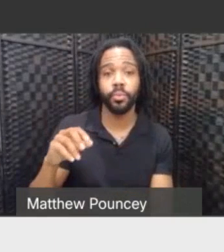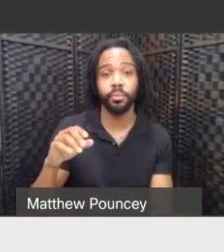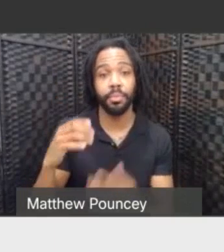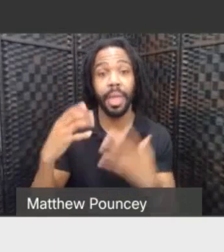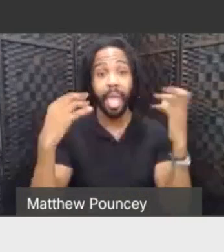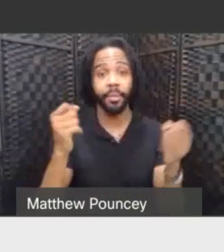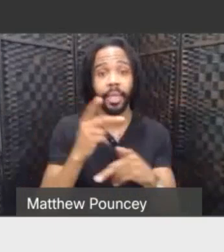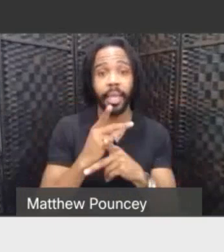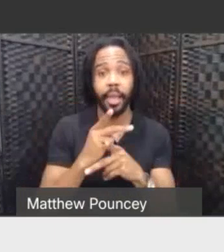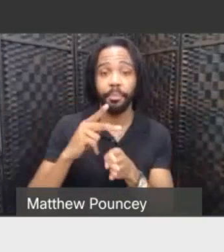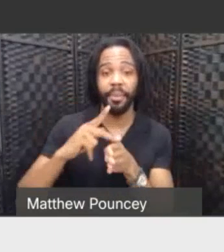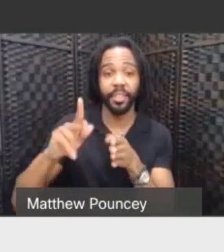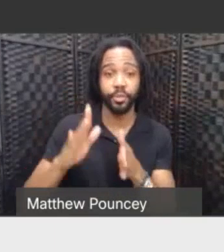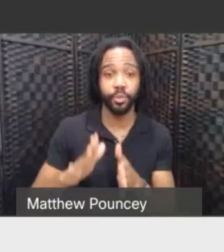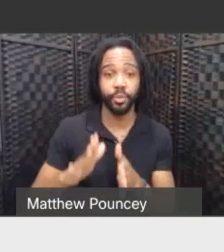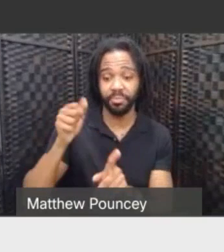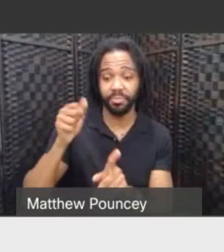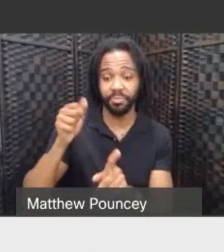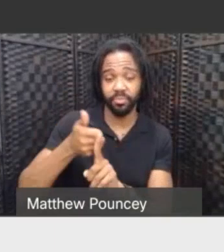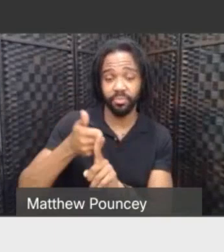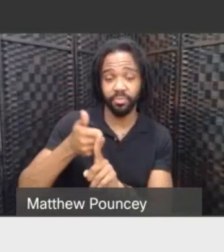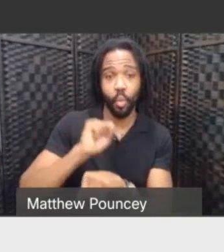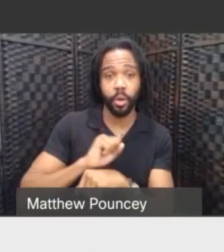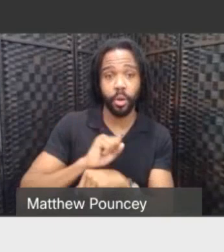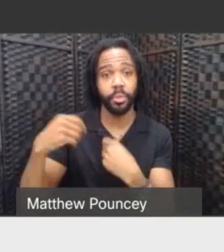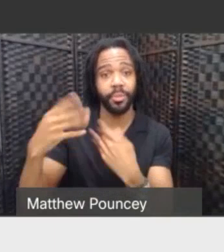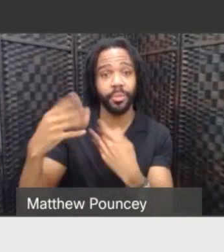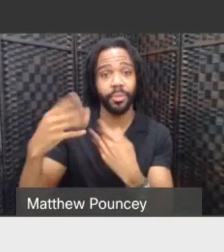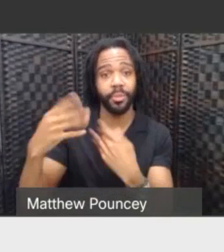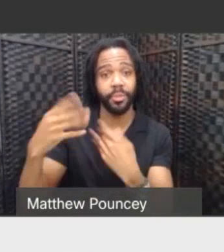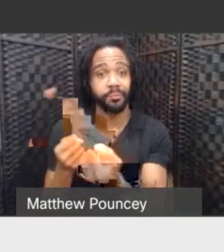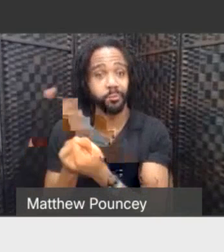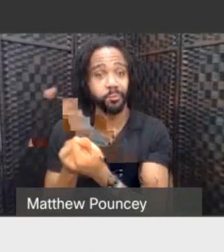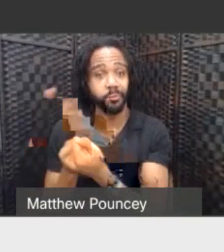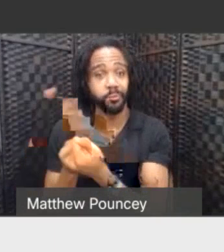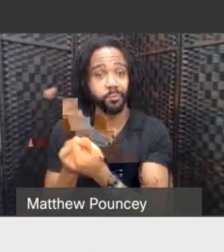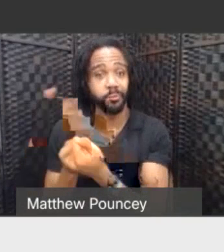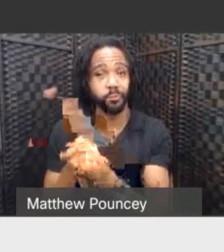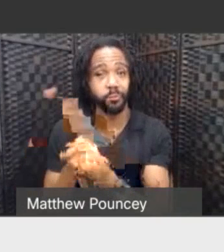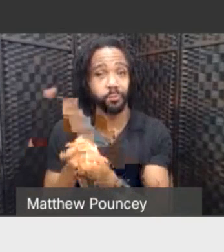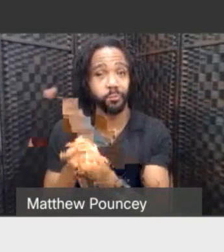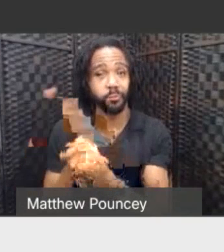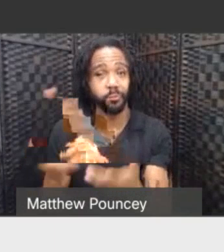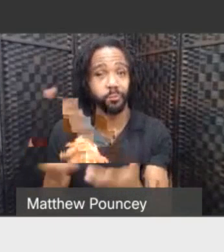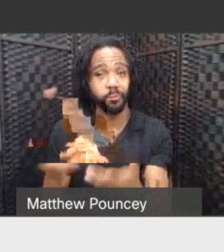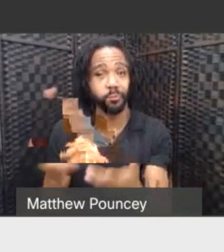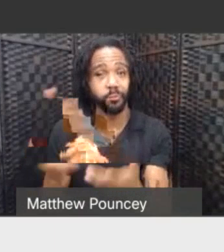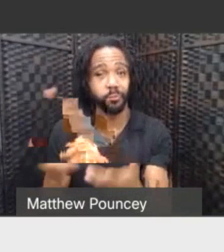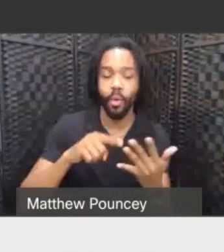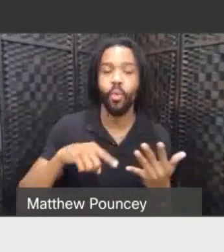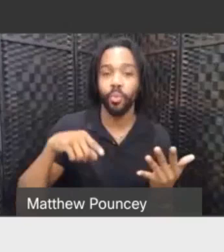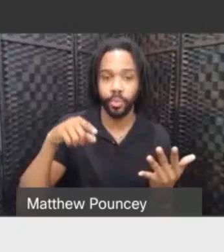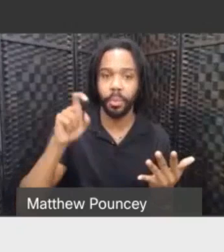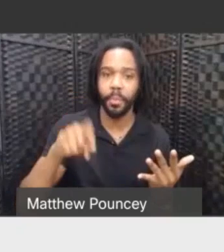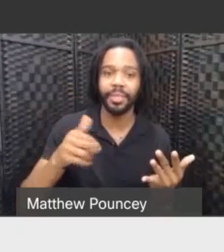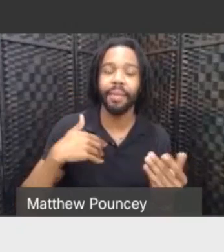healthcare professionals that are working with the people supported by DDA is that they be fully vaccinated, which is